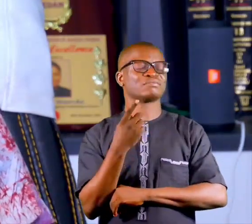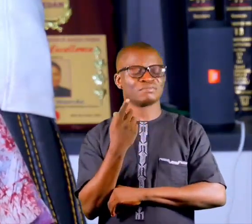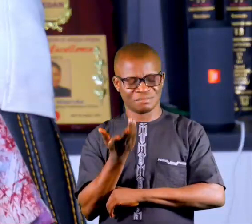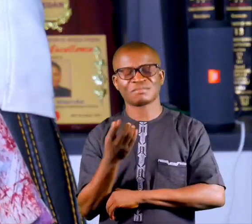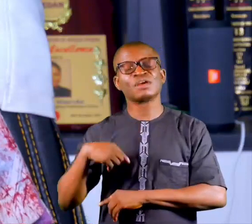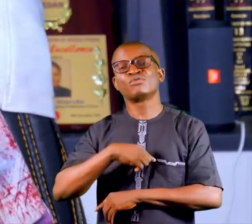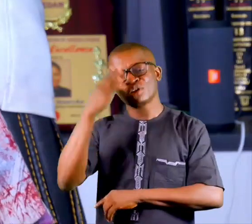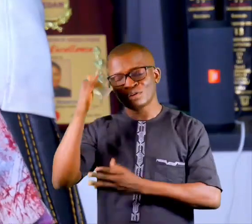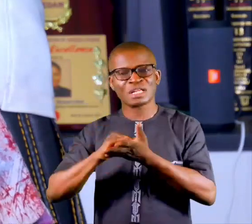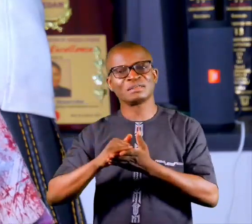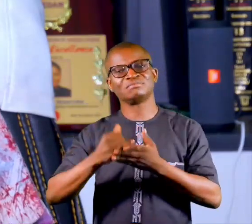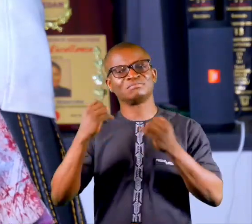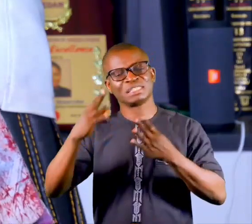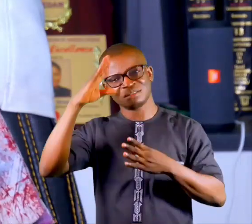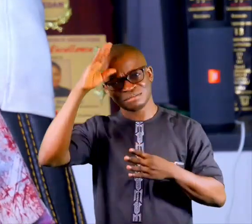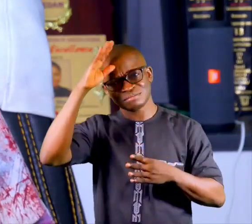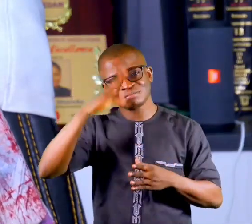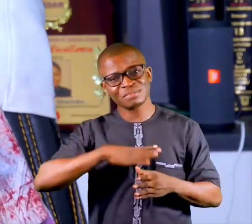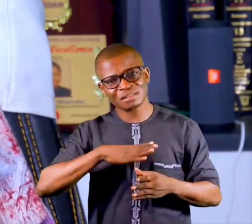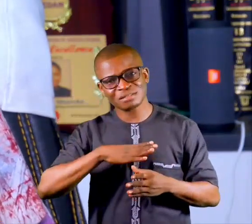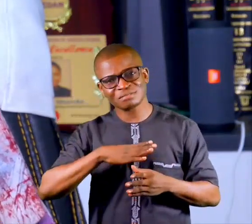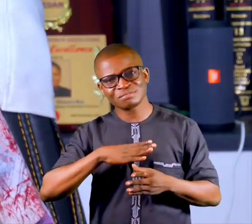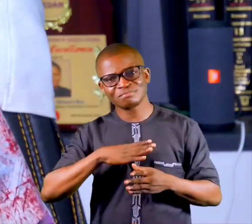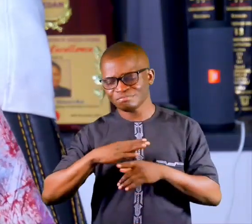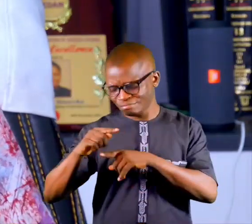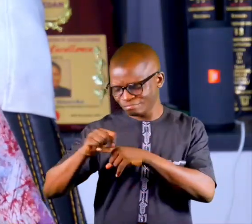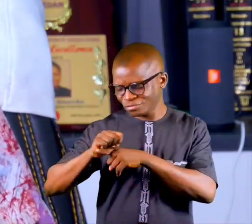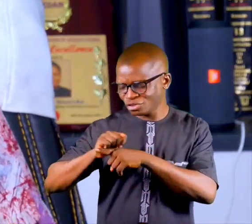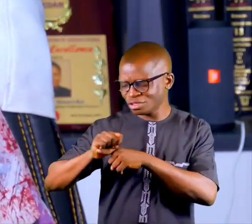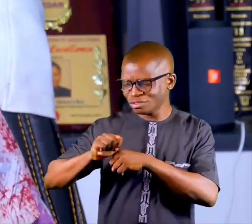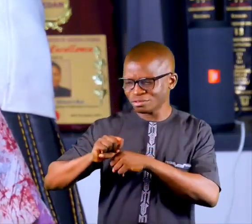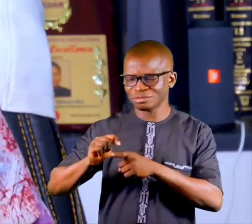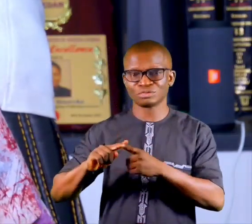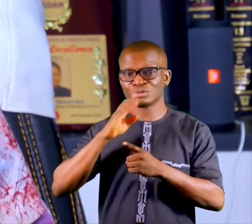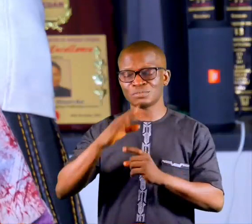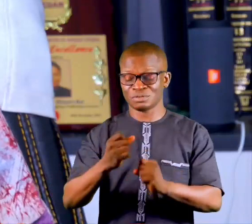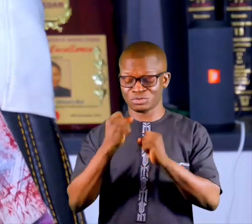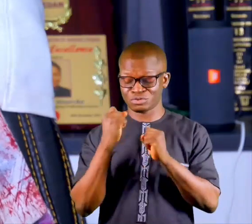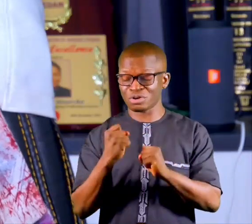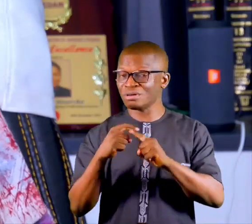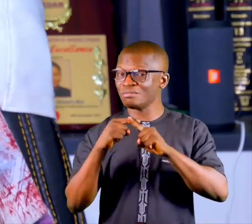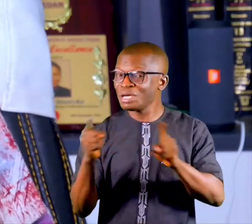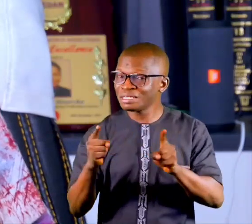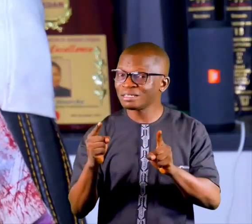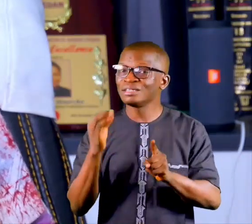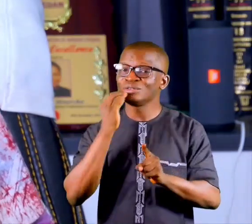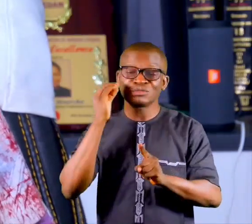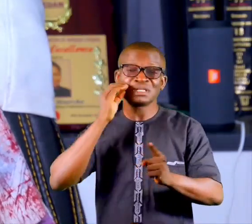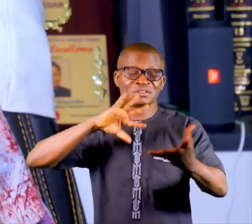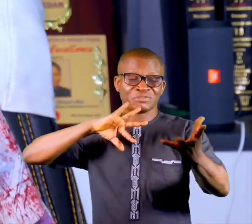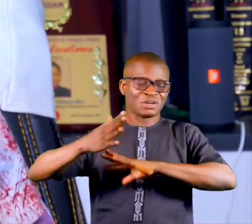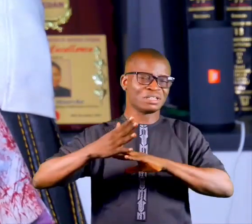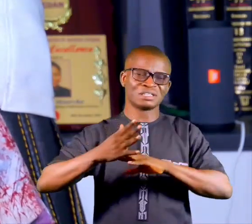that men are brought up or are taught to be tough, but domestic violence knows